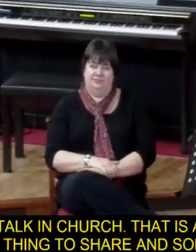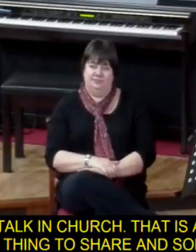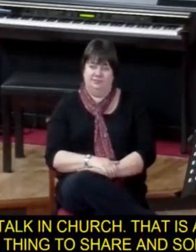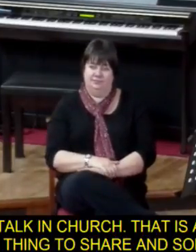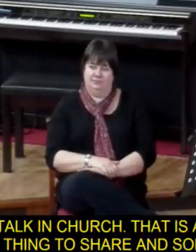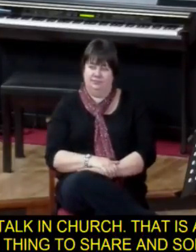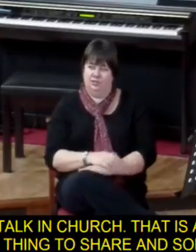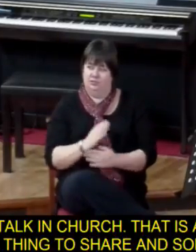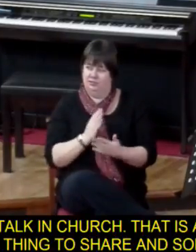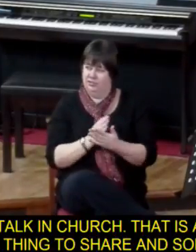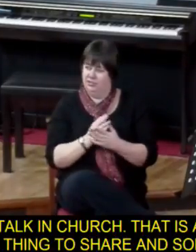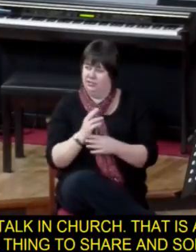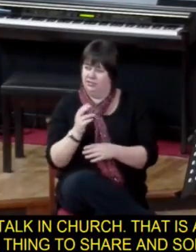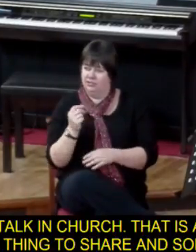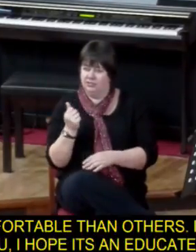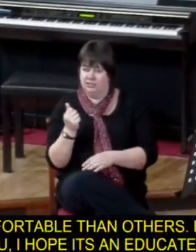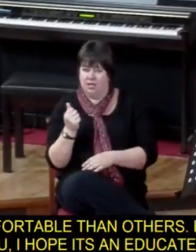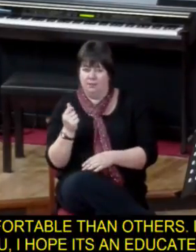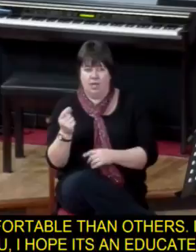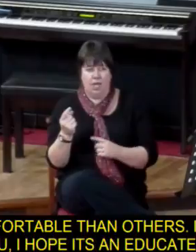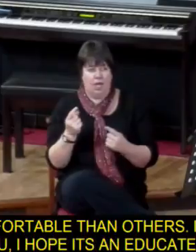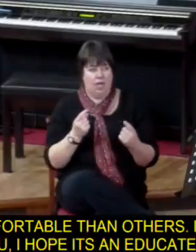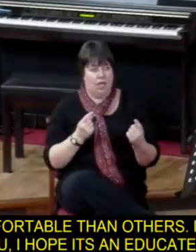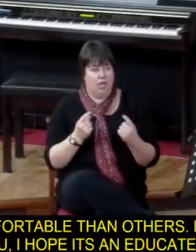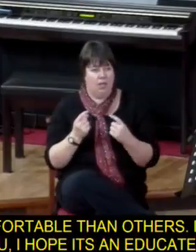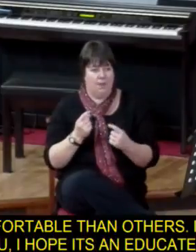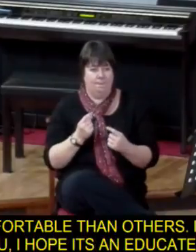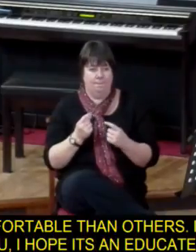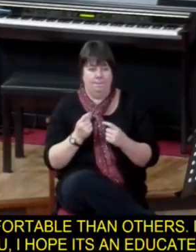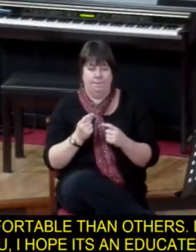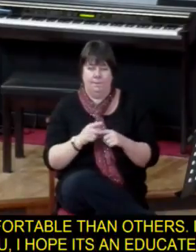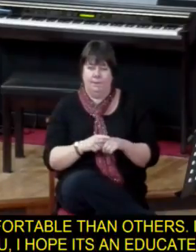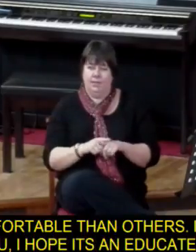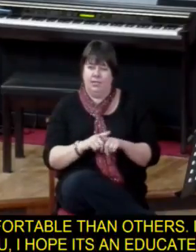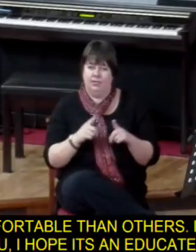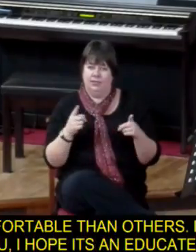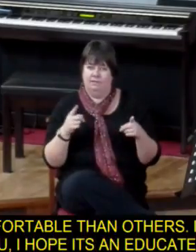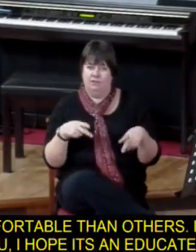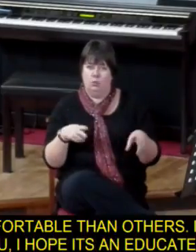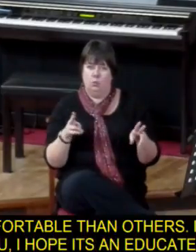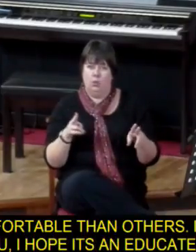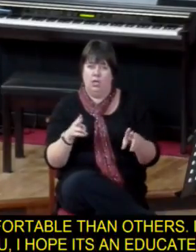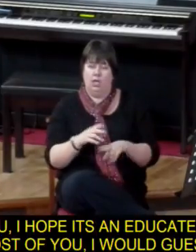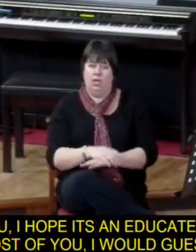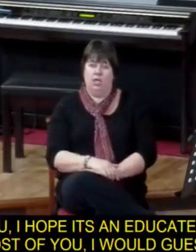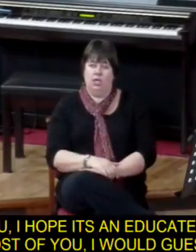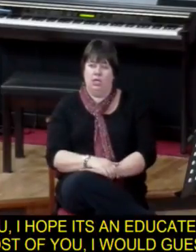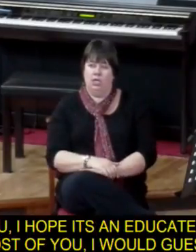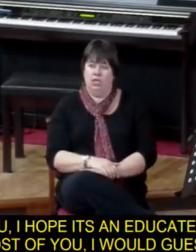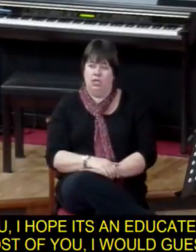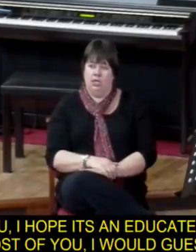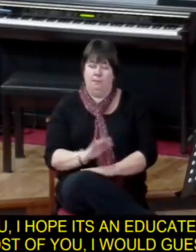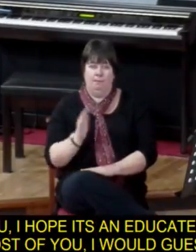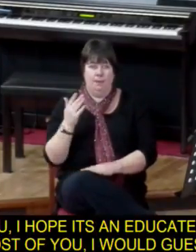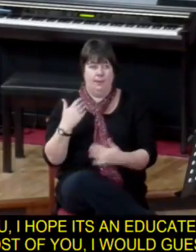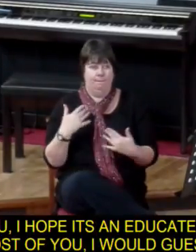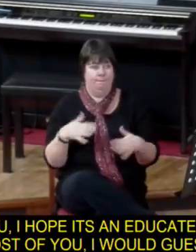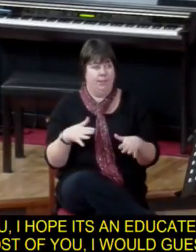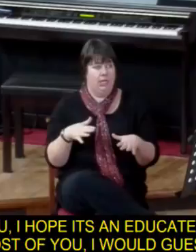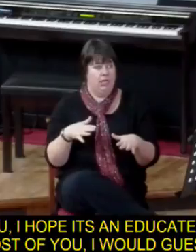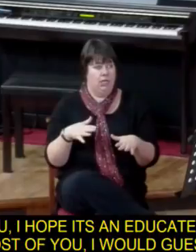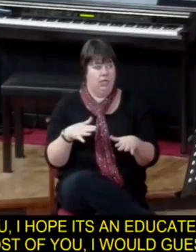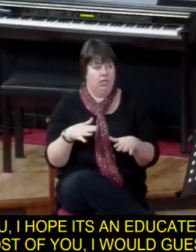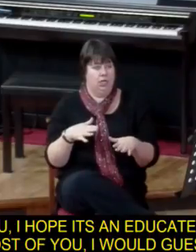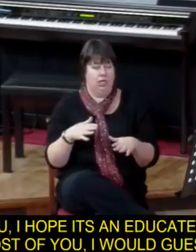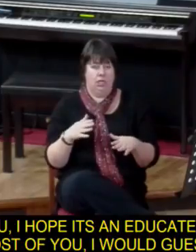But some of you maybe came to faith and into church as a result of a kind of formal outreach, something like summer